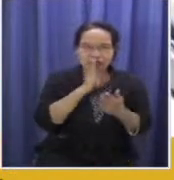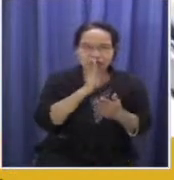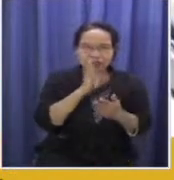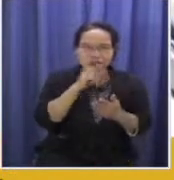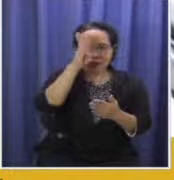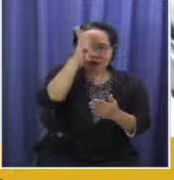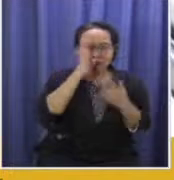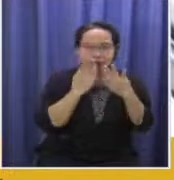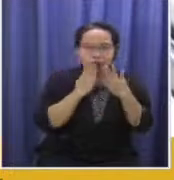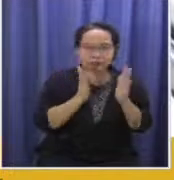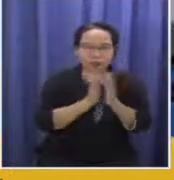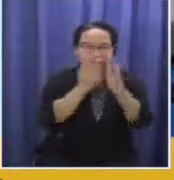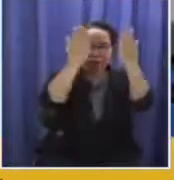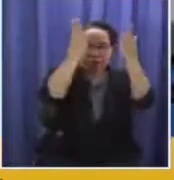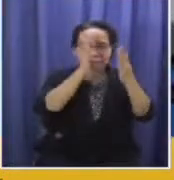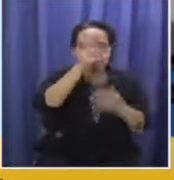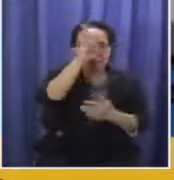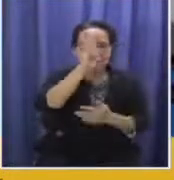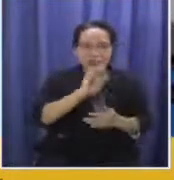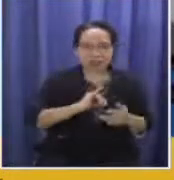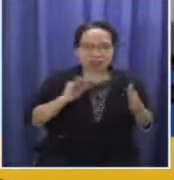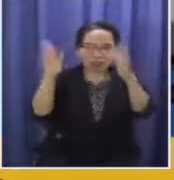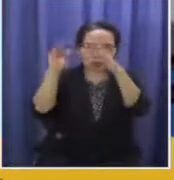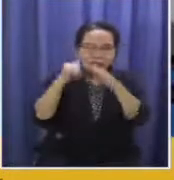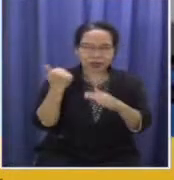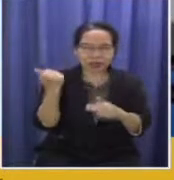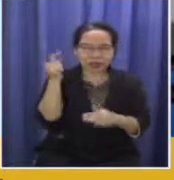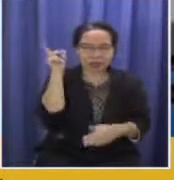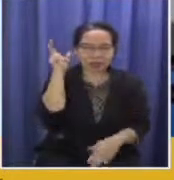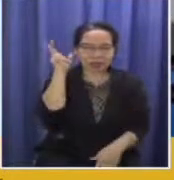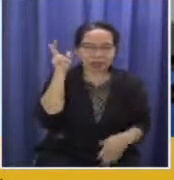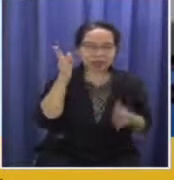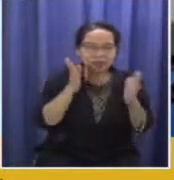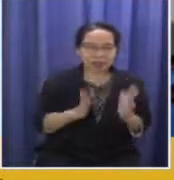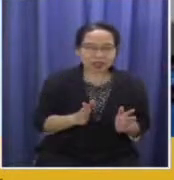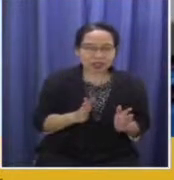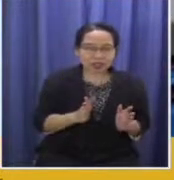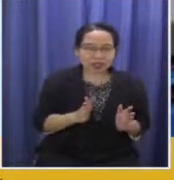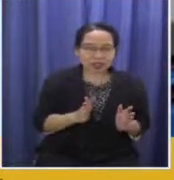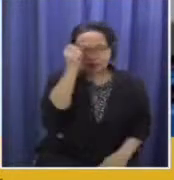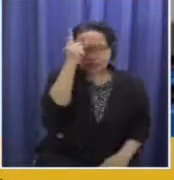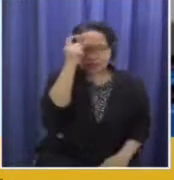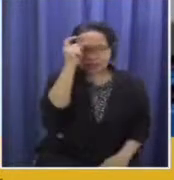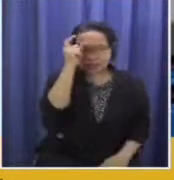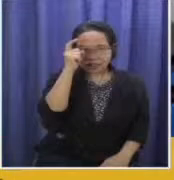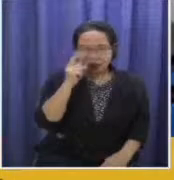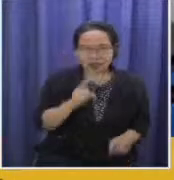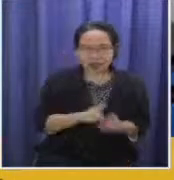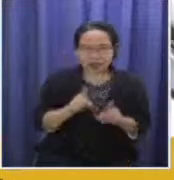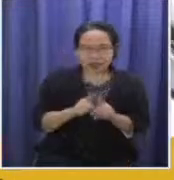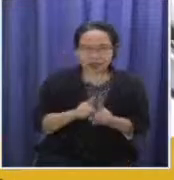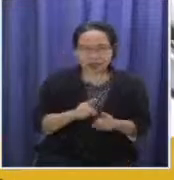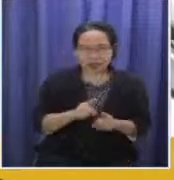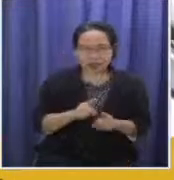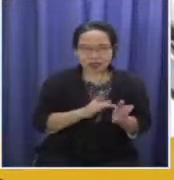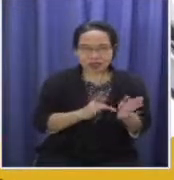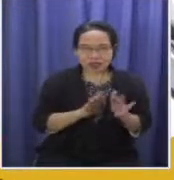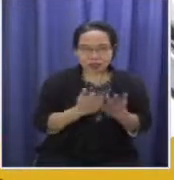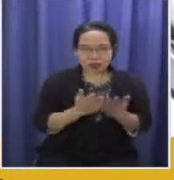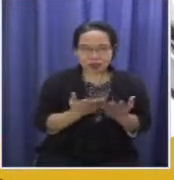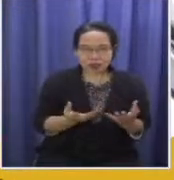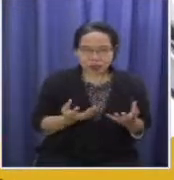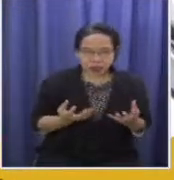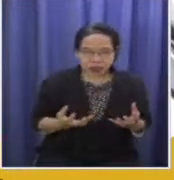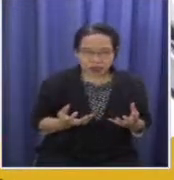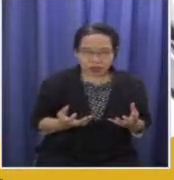God. And I hope our other listeners have understood the point also that the Bible wants